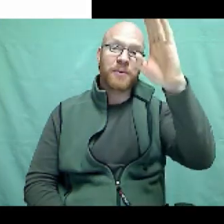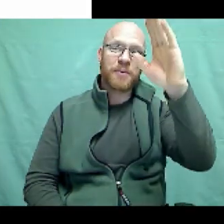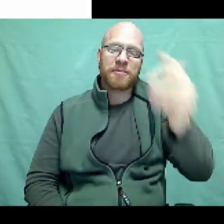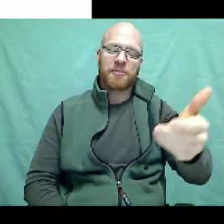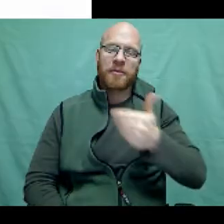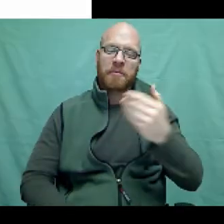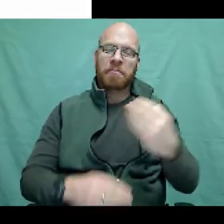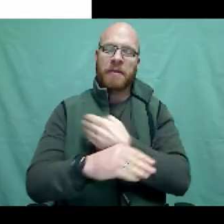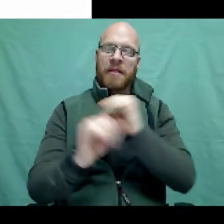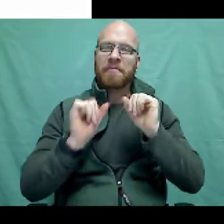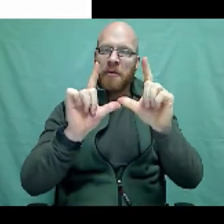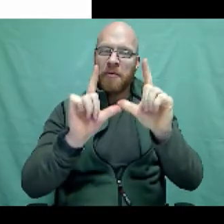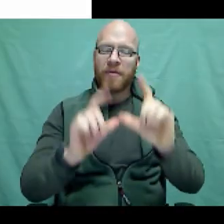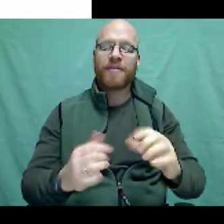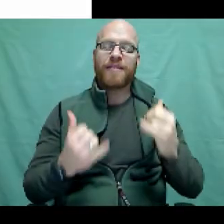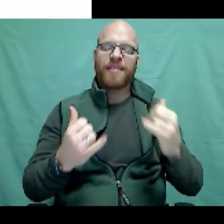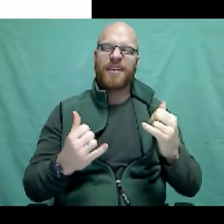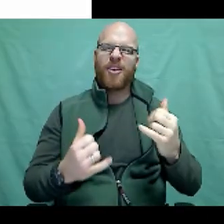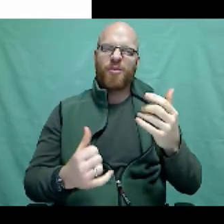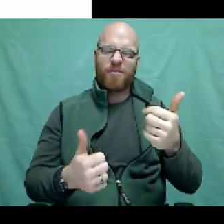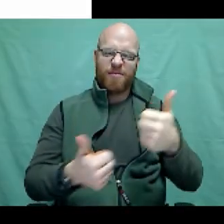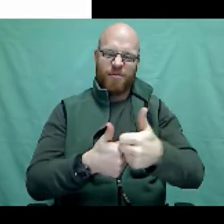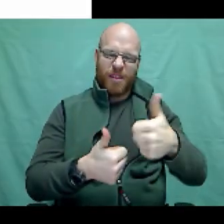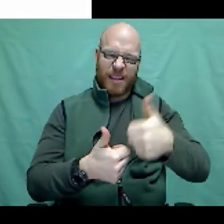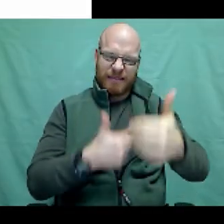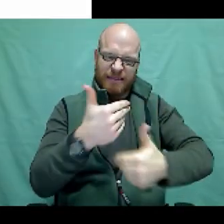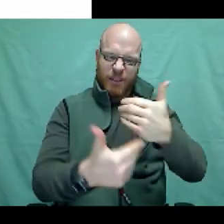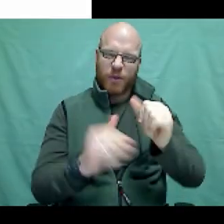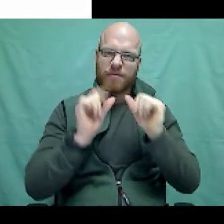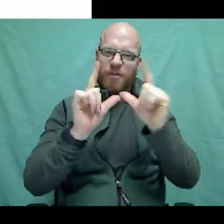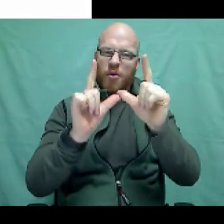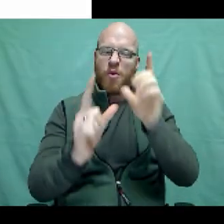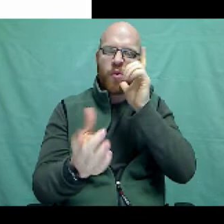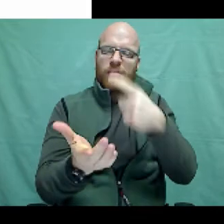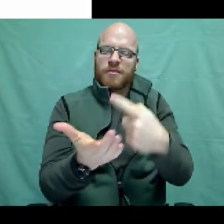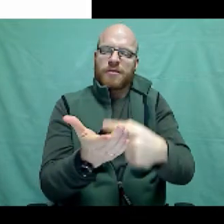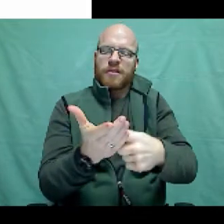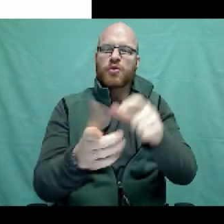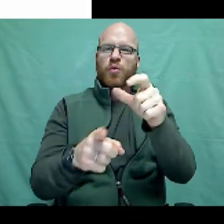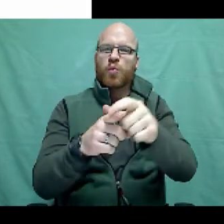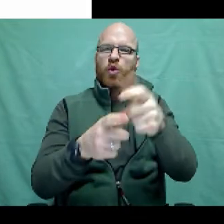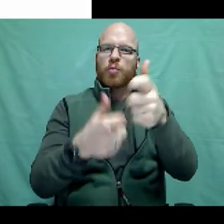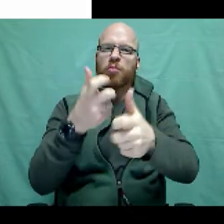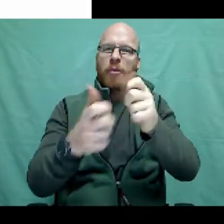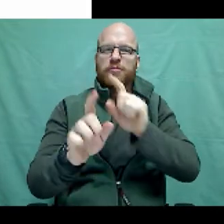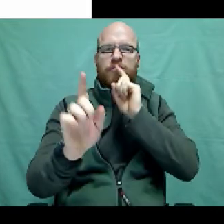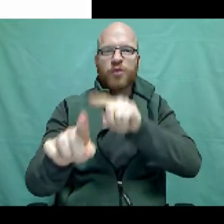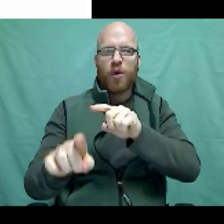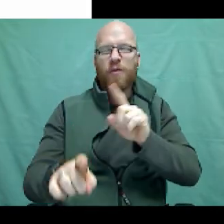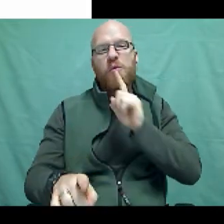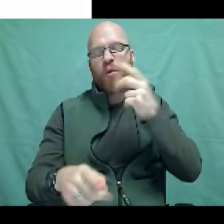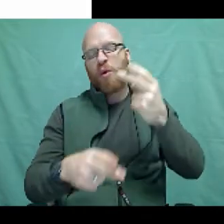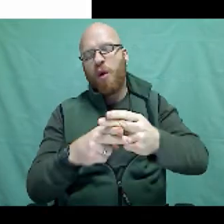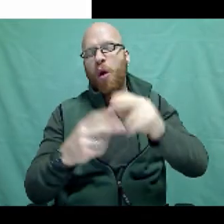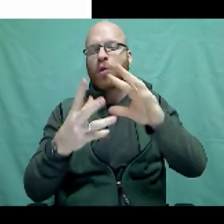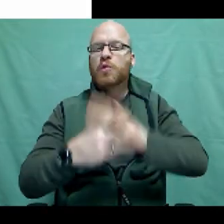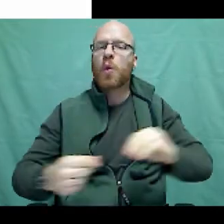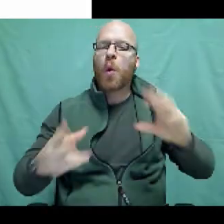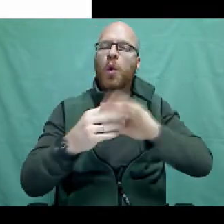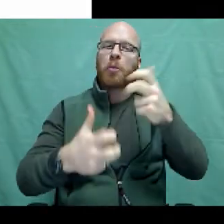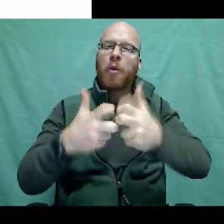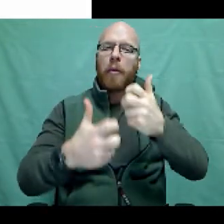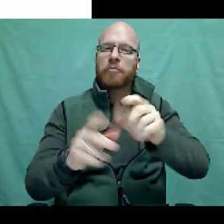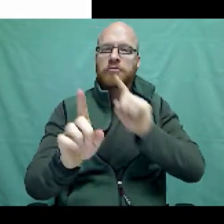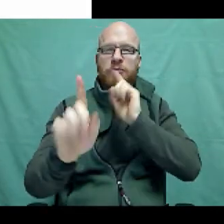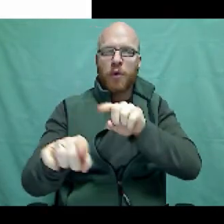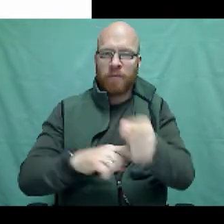Hello, welcome to the Math Vlog. Today, in this series, we're in a series of vlogs discussing word problems. Well, story problems, if you